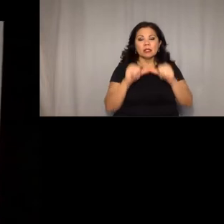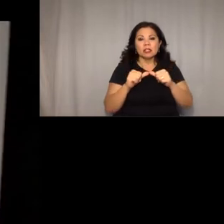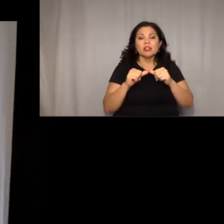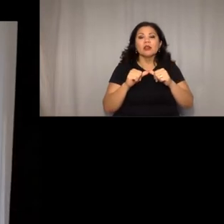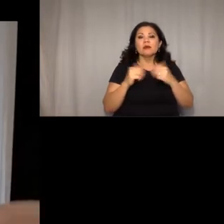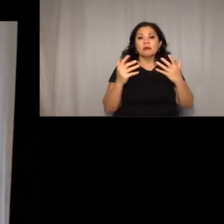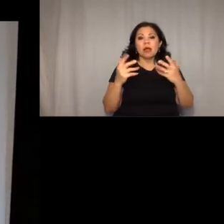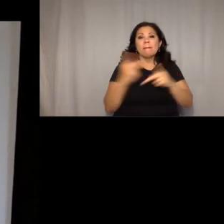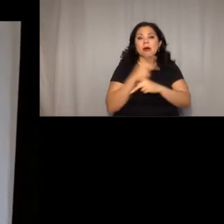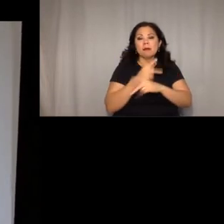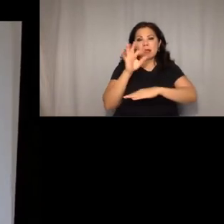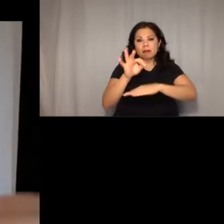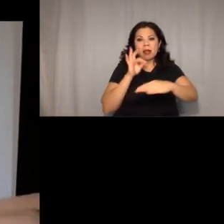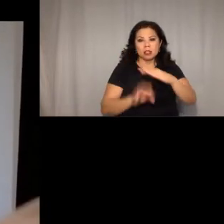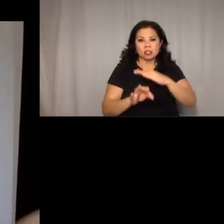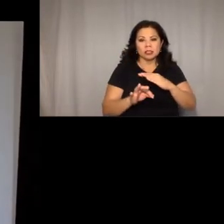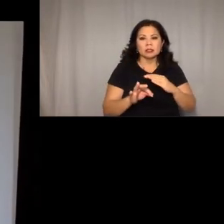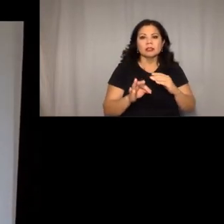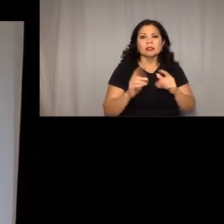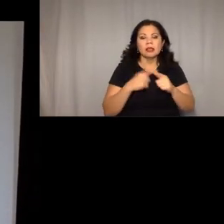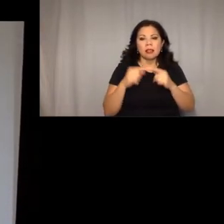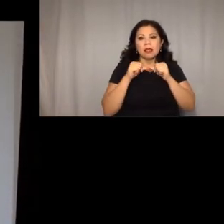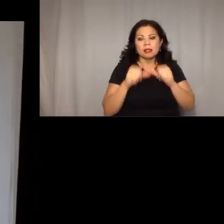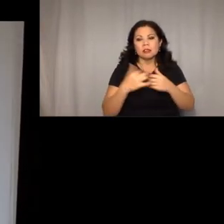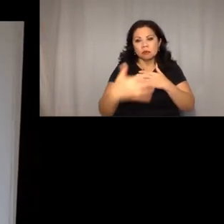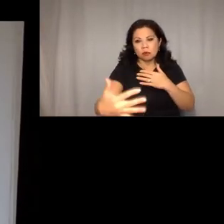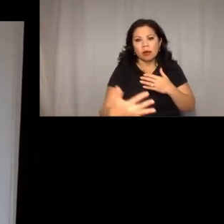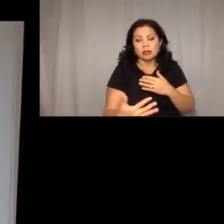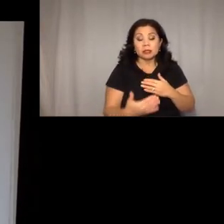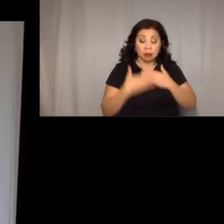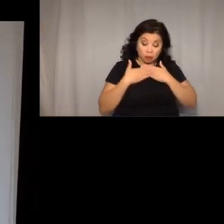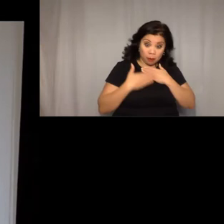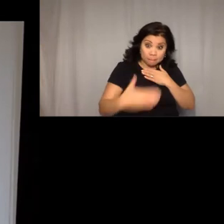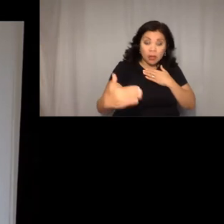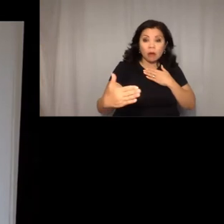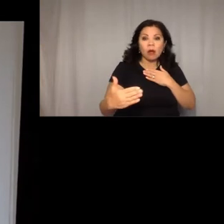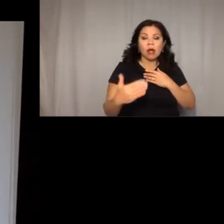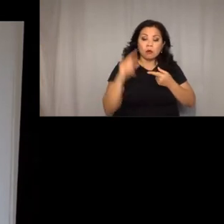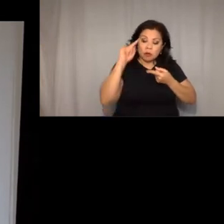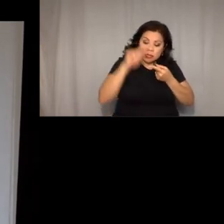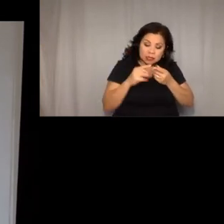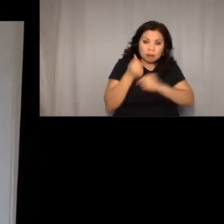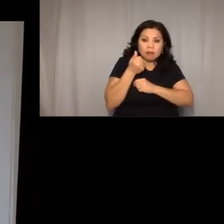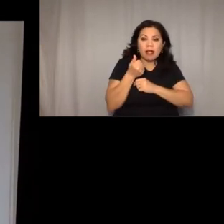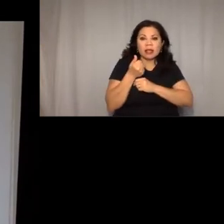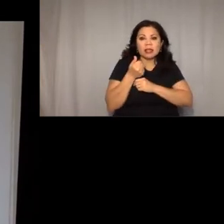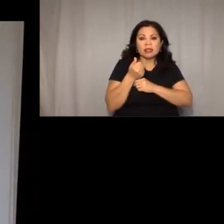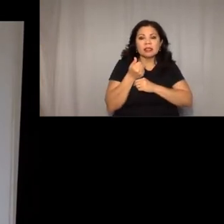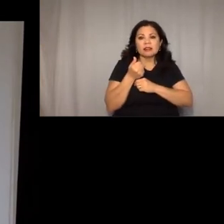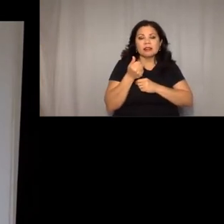multiplying fractions. And then we'll continue with the rest. And from now on, when we are simplifying, if we have to